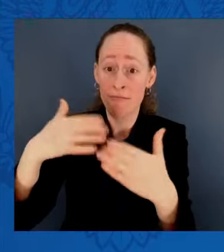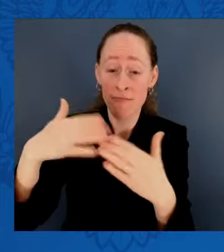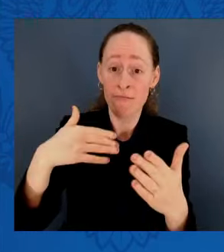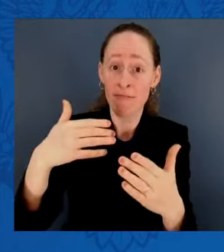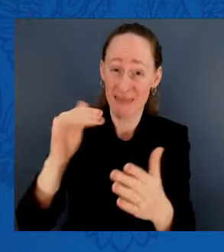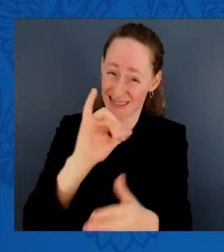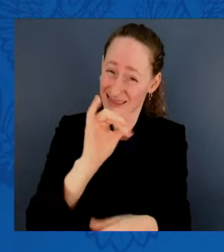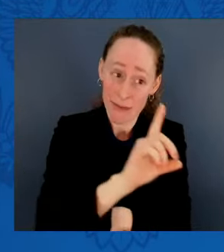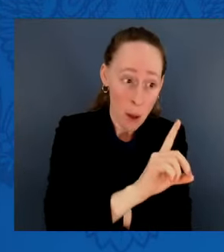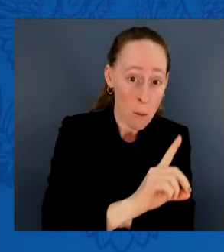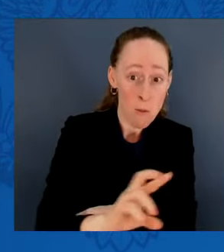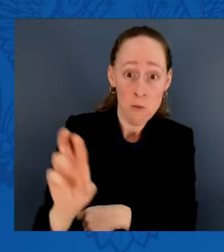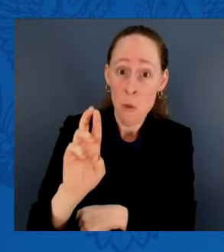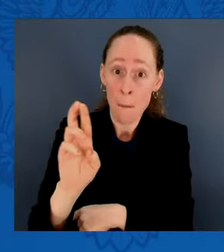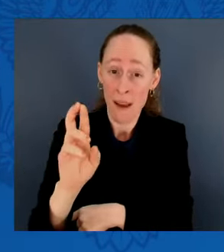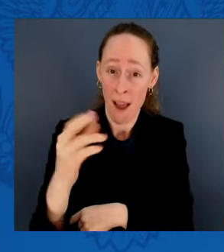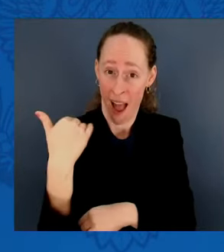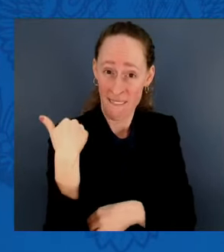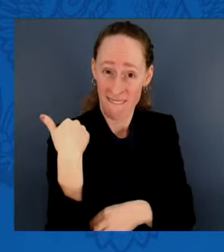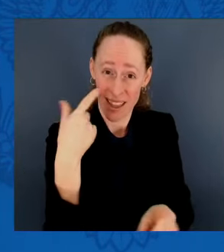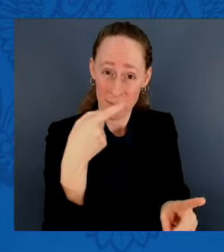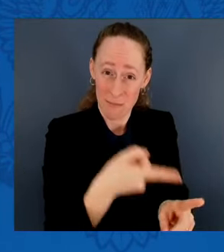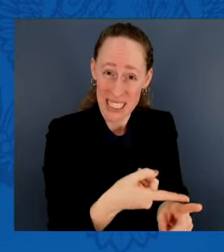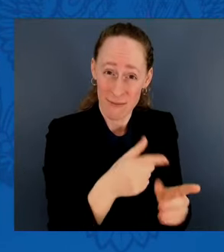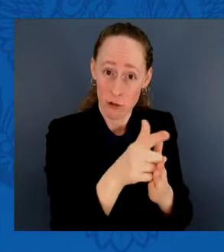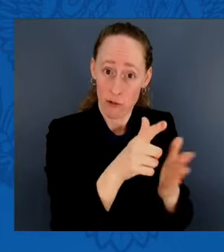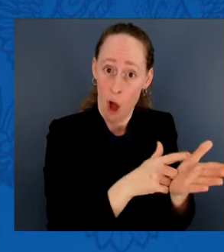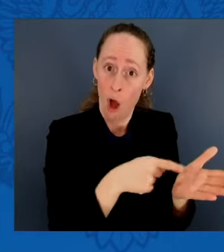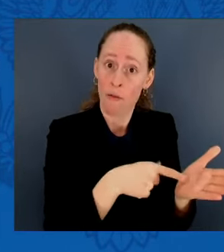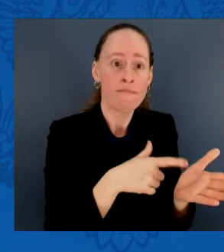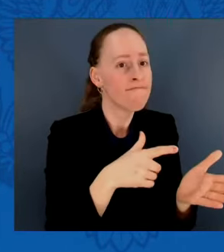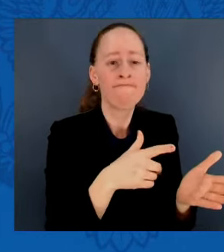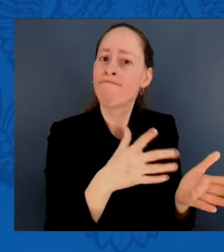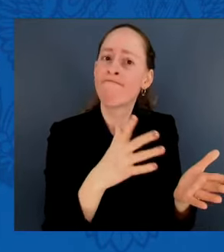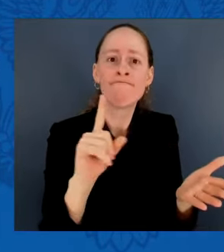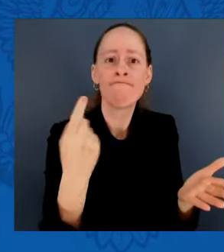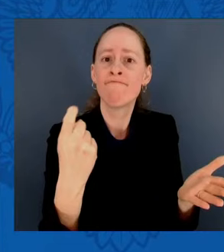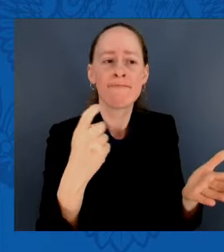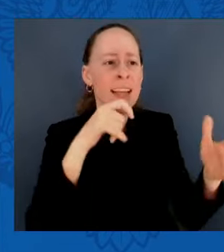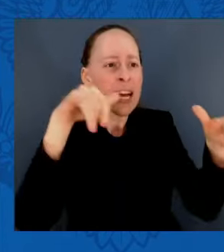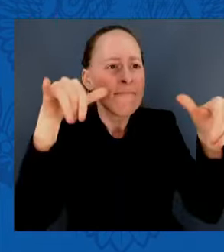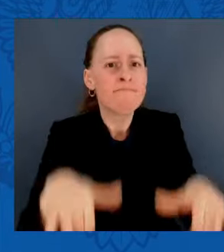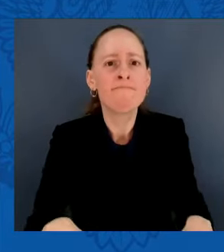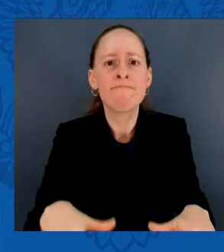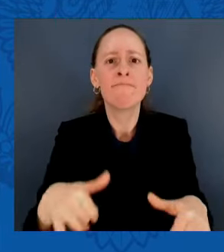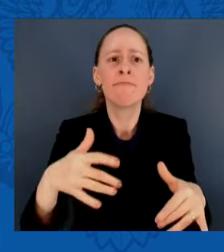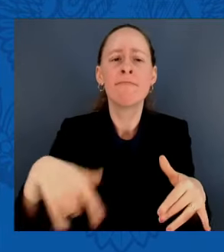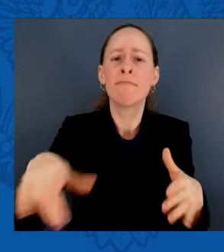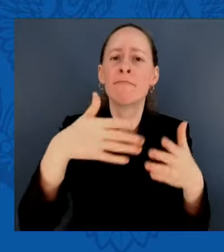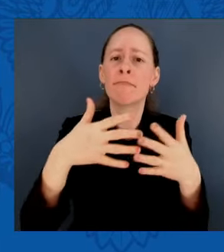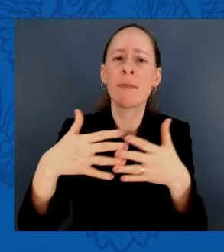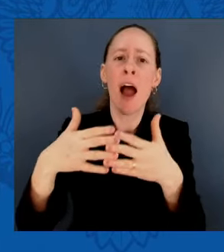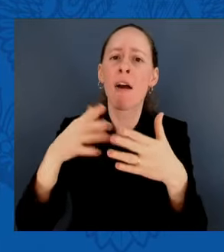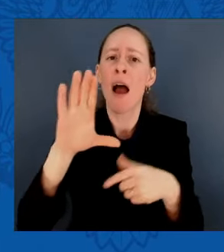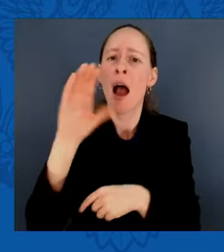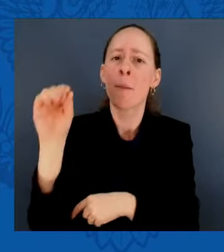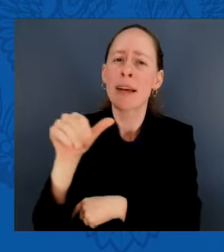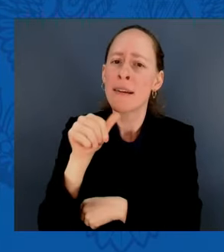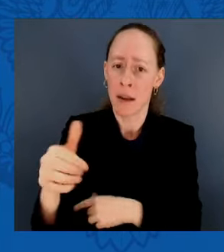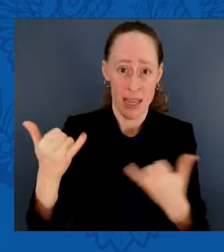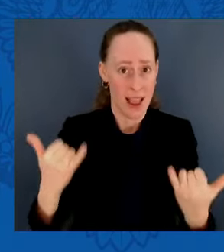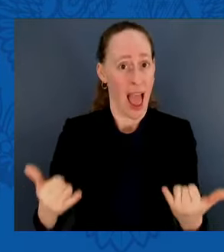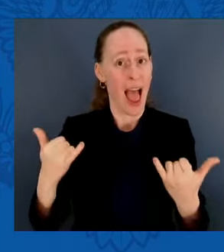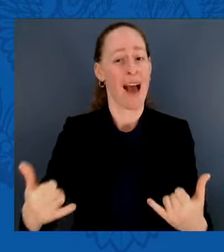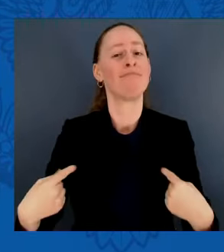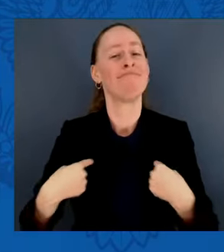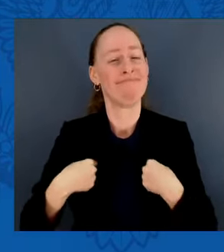federal projects that you fund, like helping build American roads, bridges, and highways, will be made with American products and built